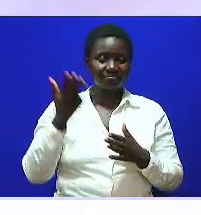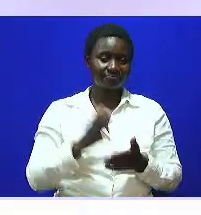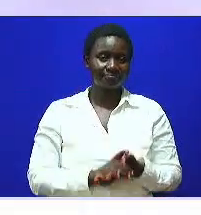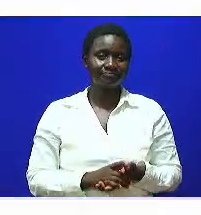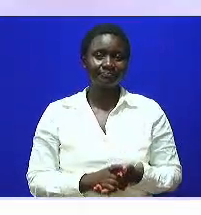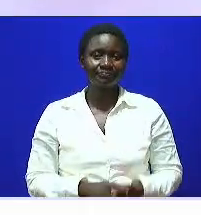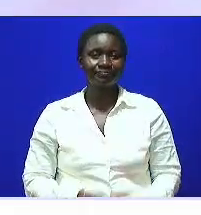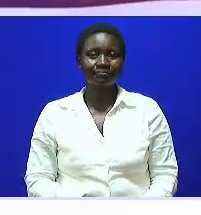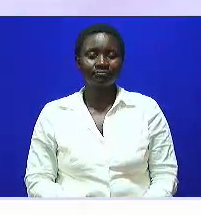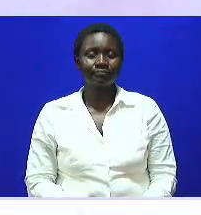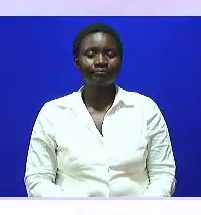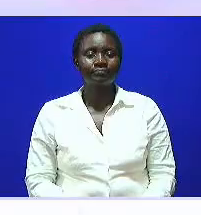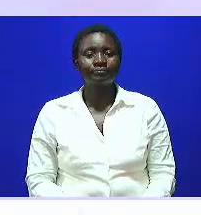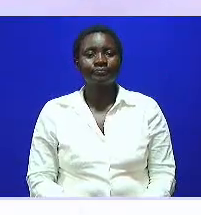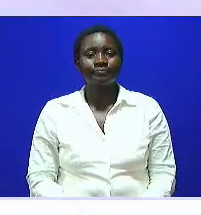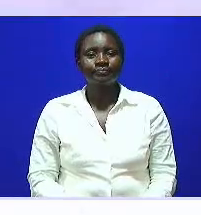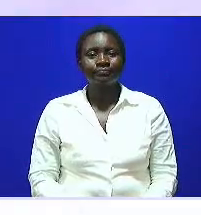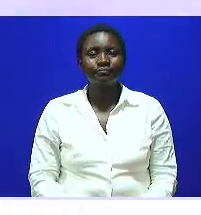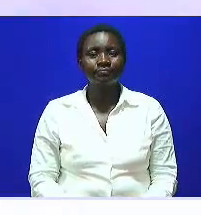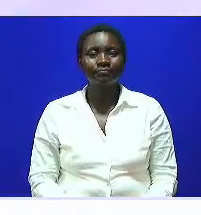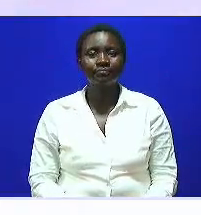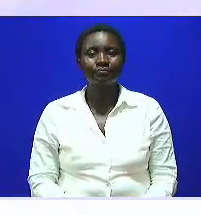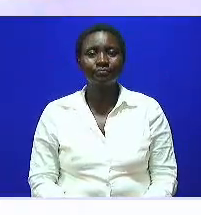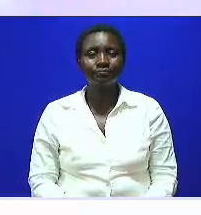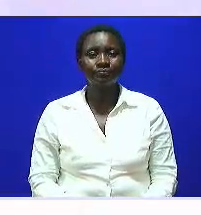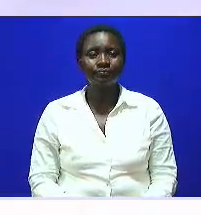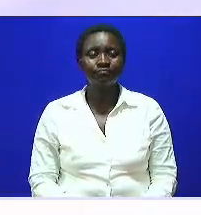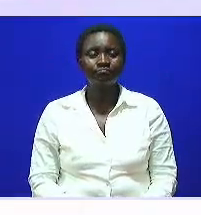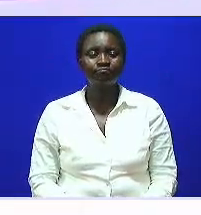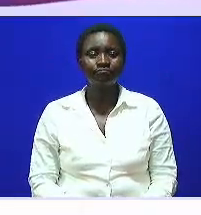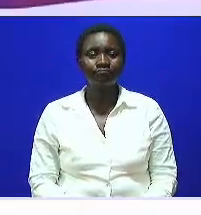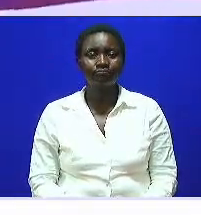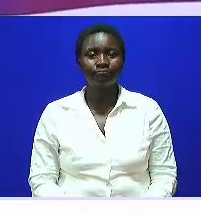Egeta Seni Kia Ndizi TV, Ilietaliane Mildred Mumanyi.